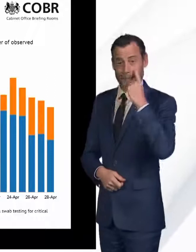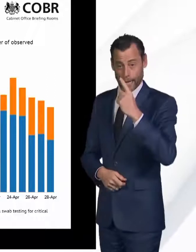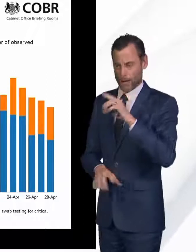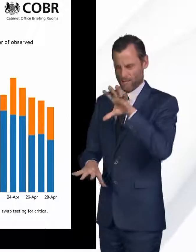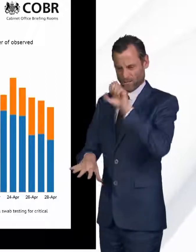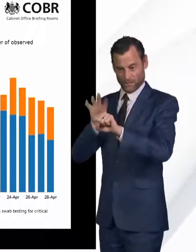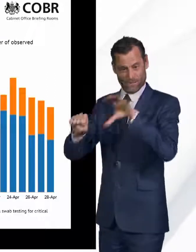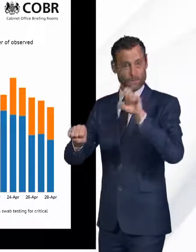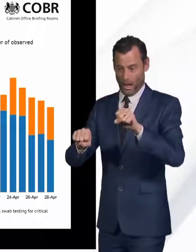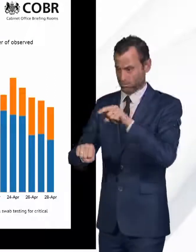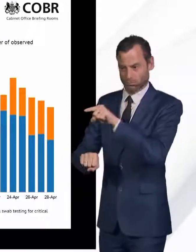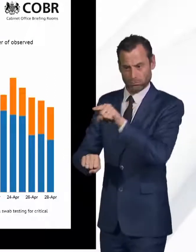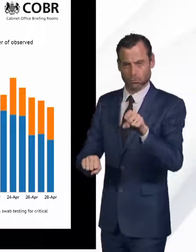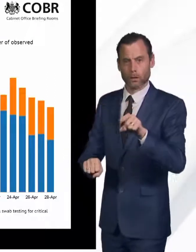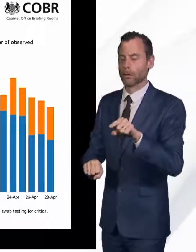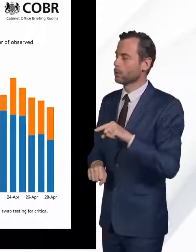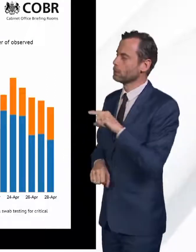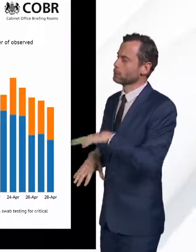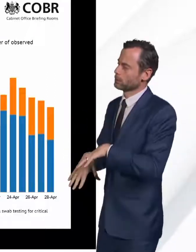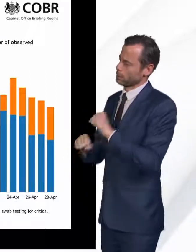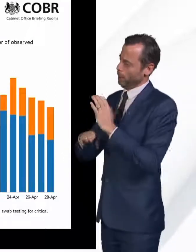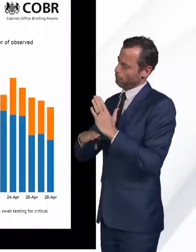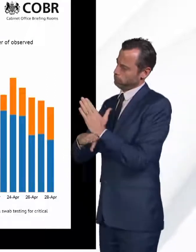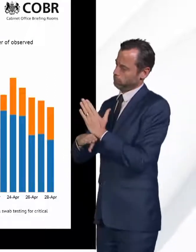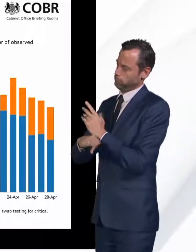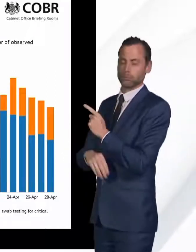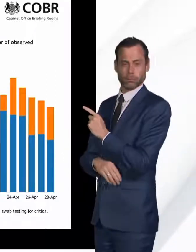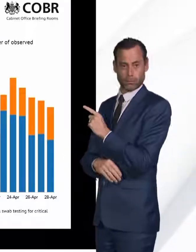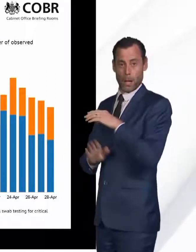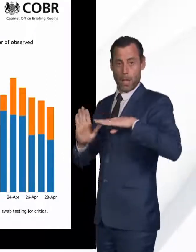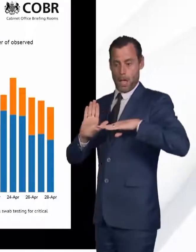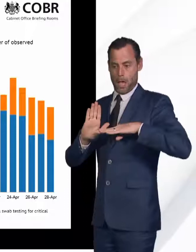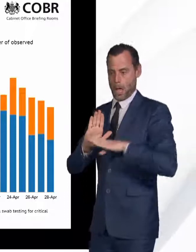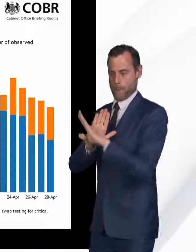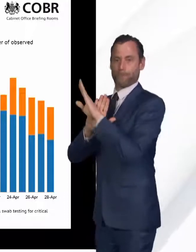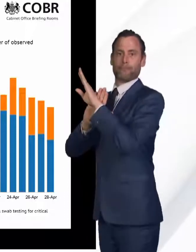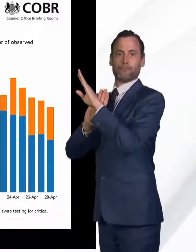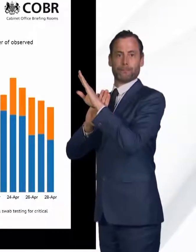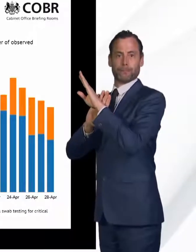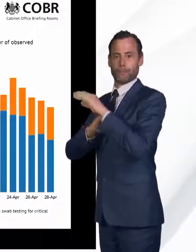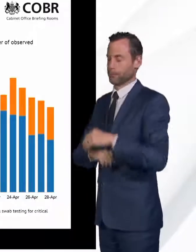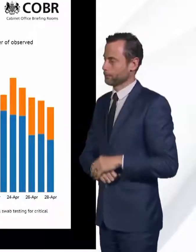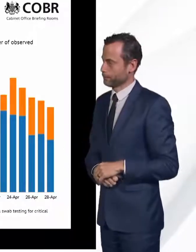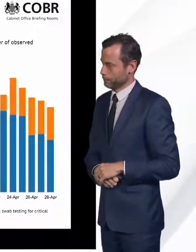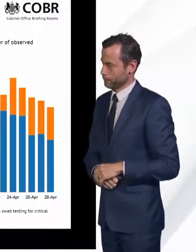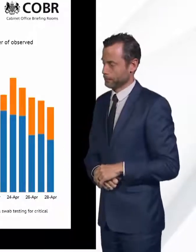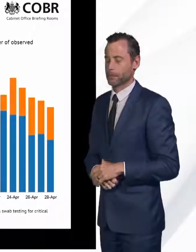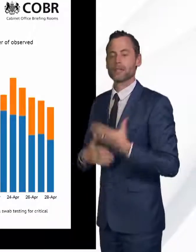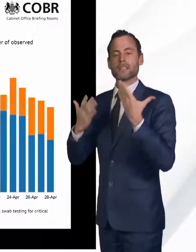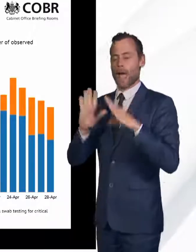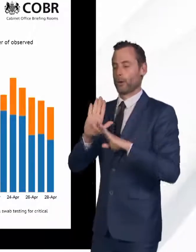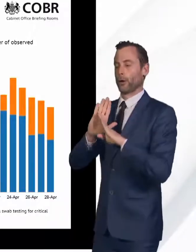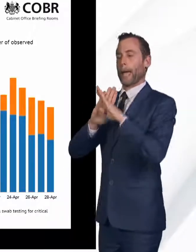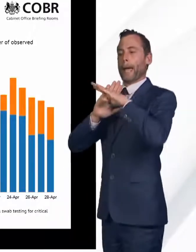tests rose very quickly through the latter part of March and has now